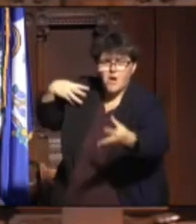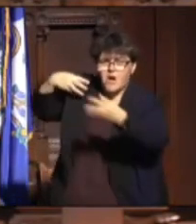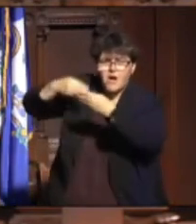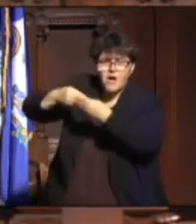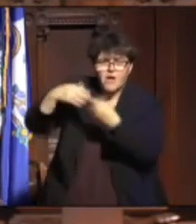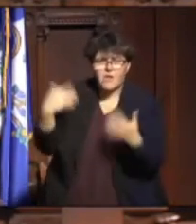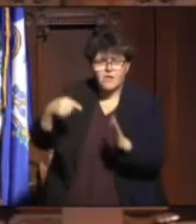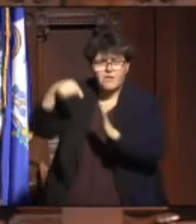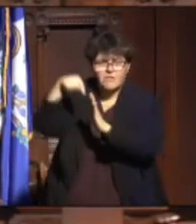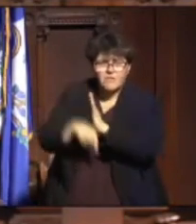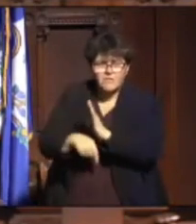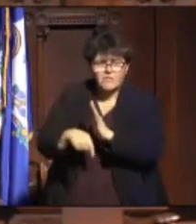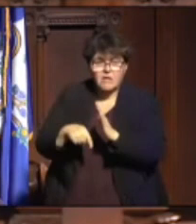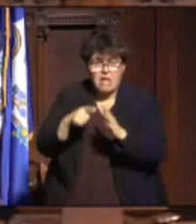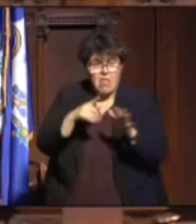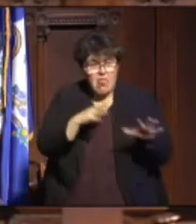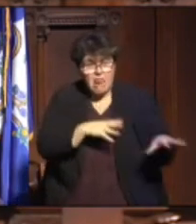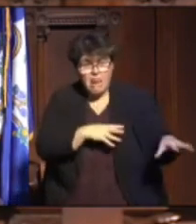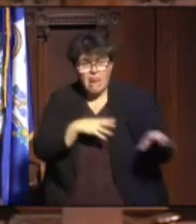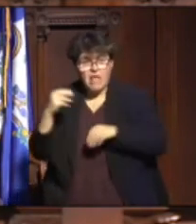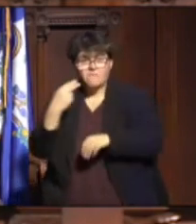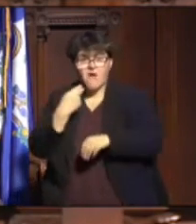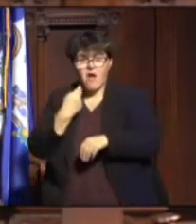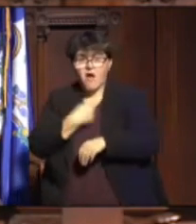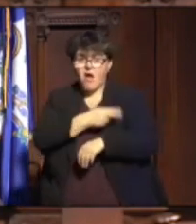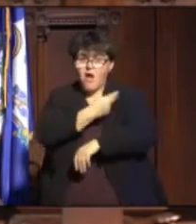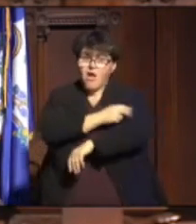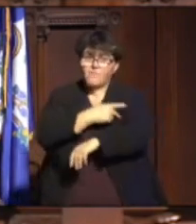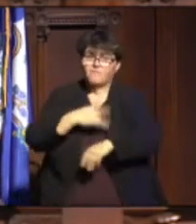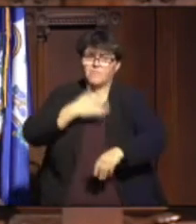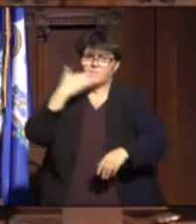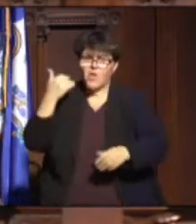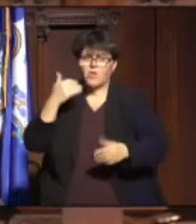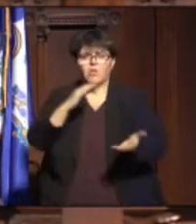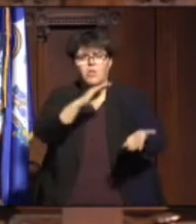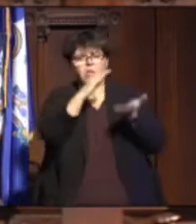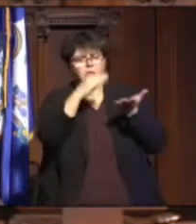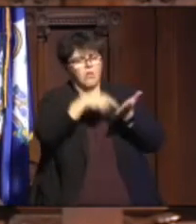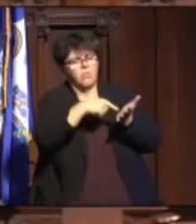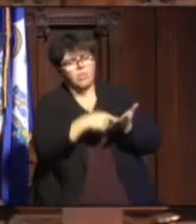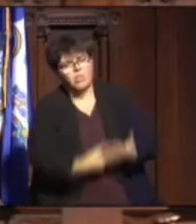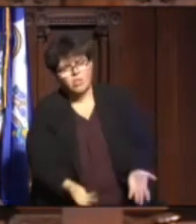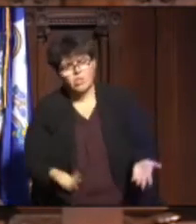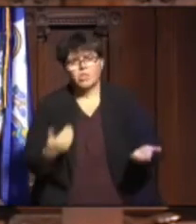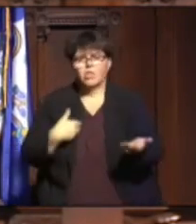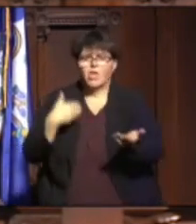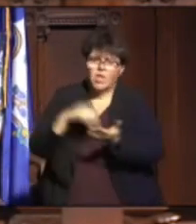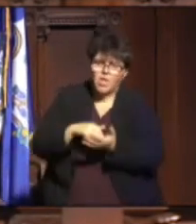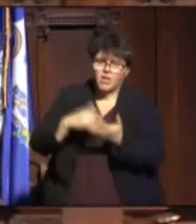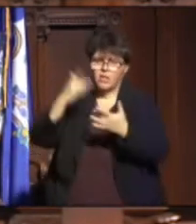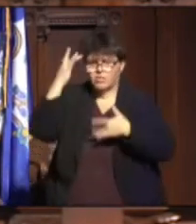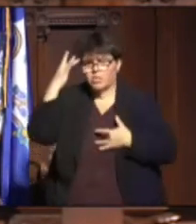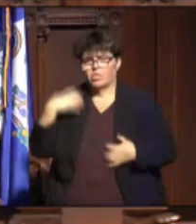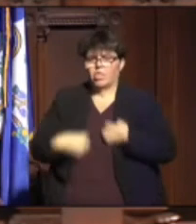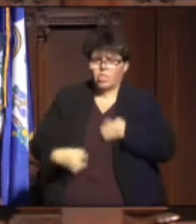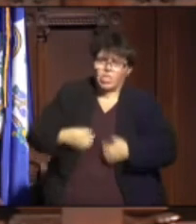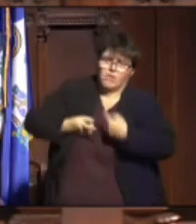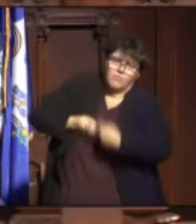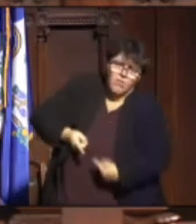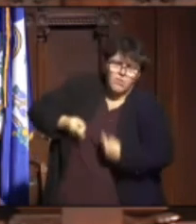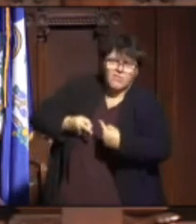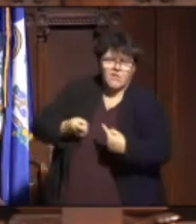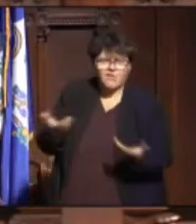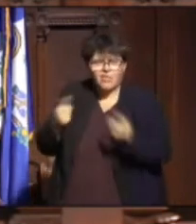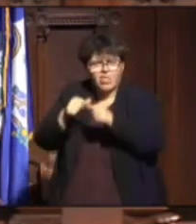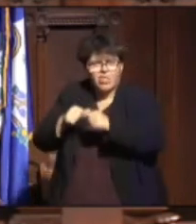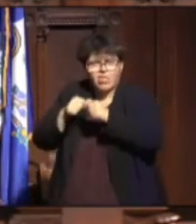little better, then you get that hospital bill and you get sick all over again. So this initiative will not only help Connecticut residents